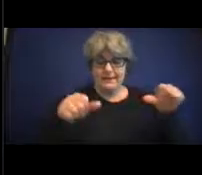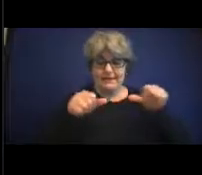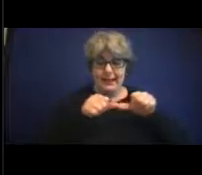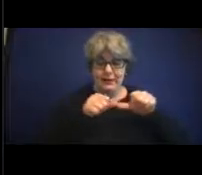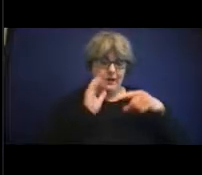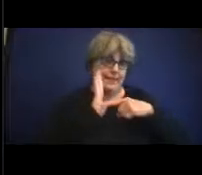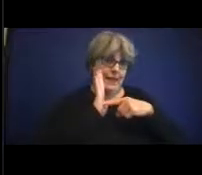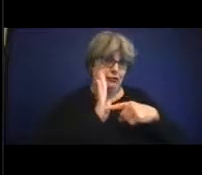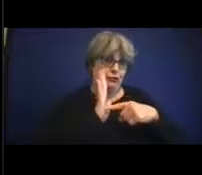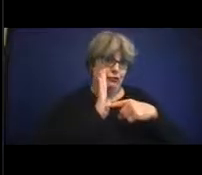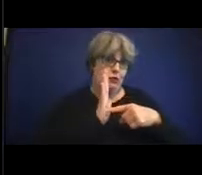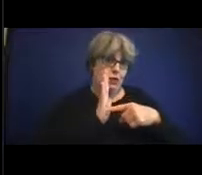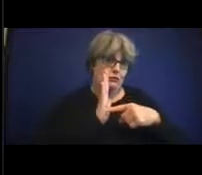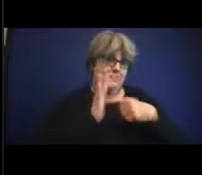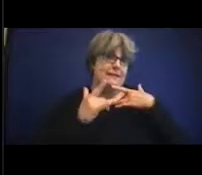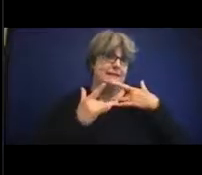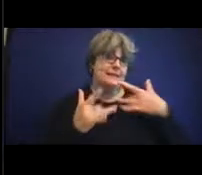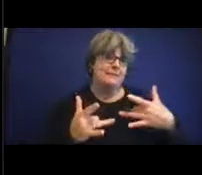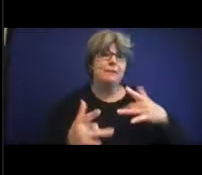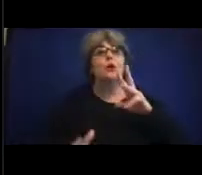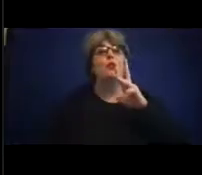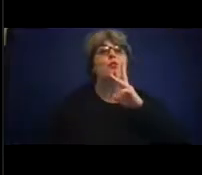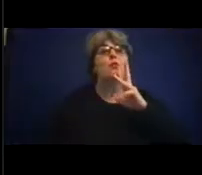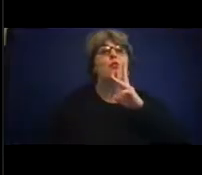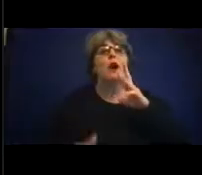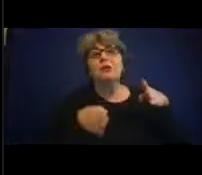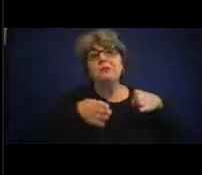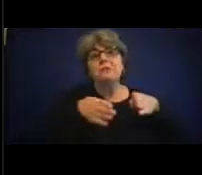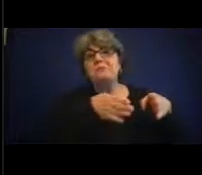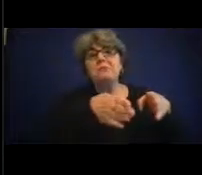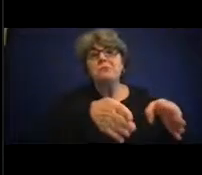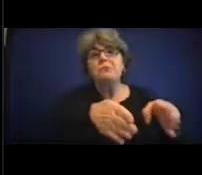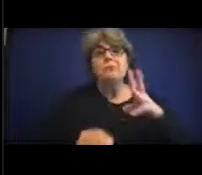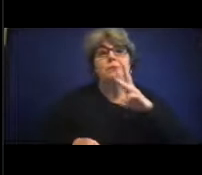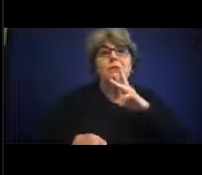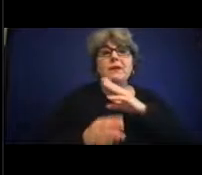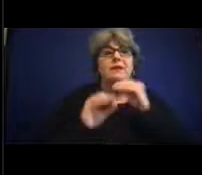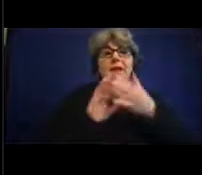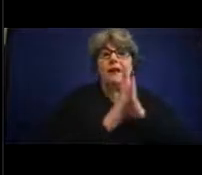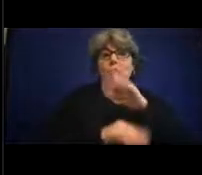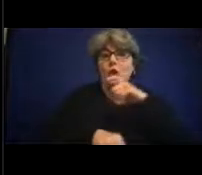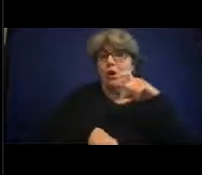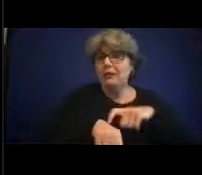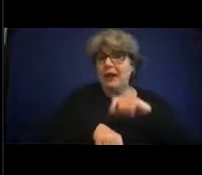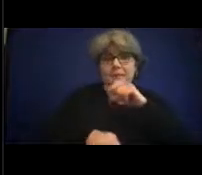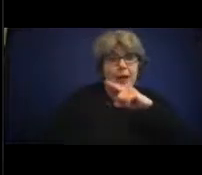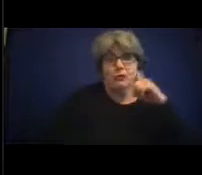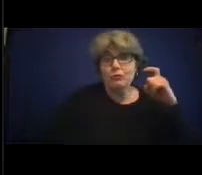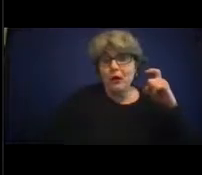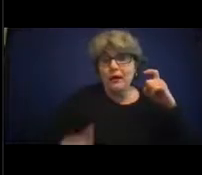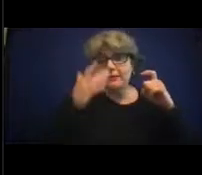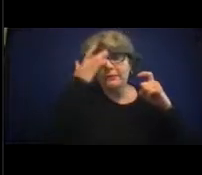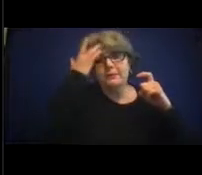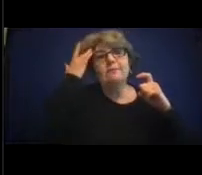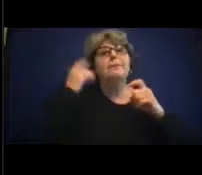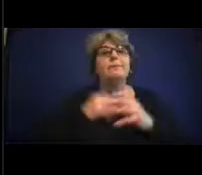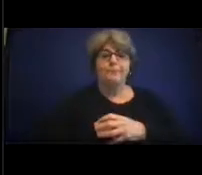indicates to me that normally there would be water in this stream and that it hasn't gone dry for a long time because, you know, there's no larger